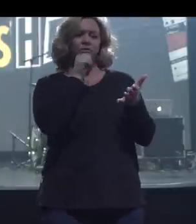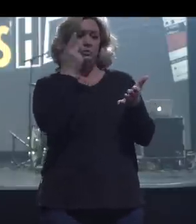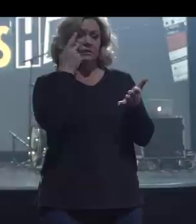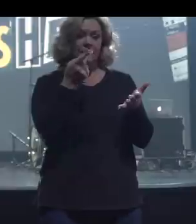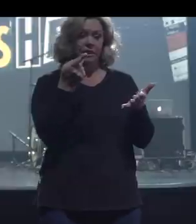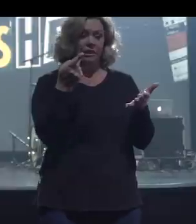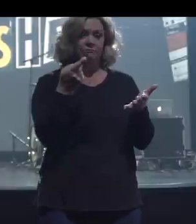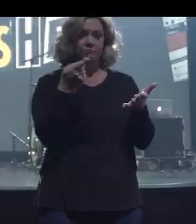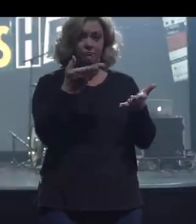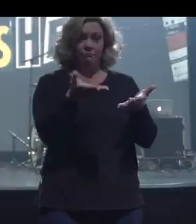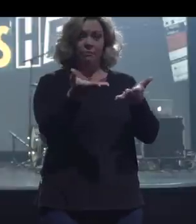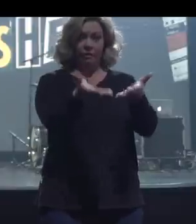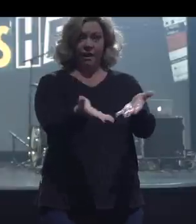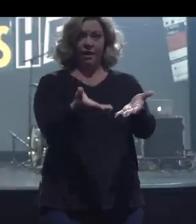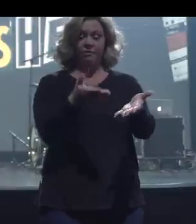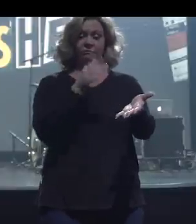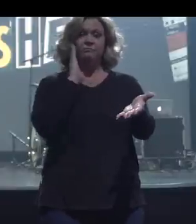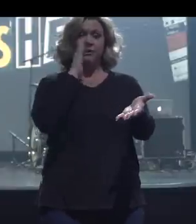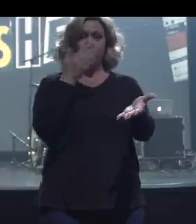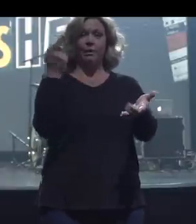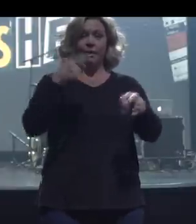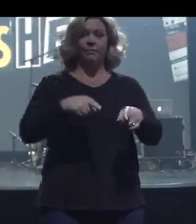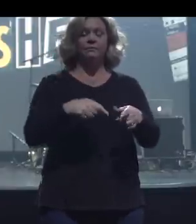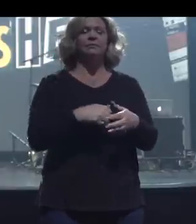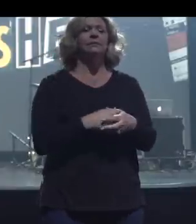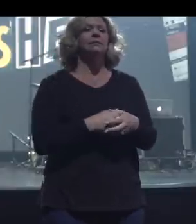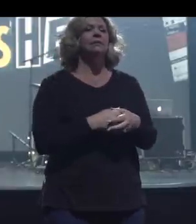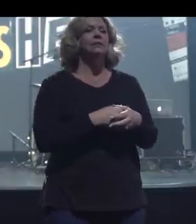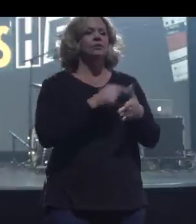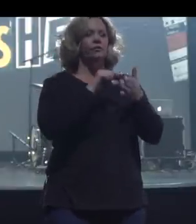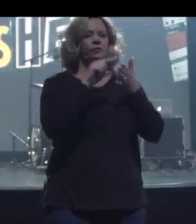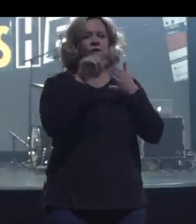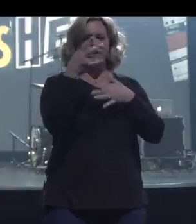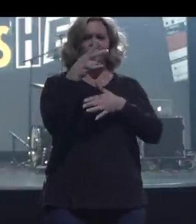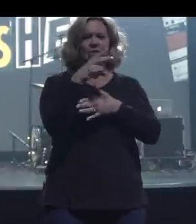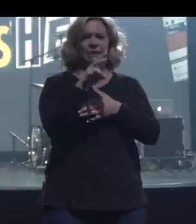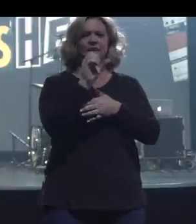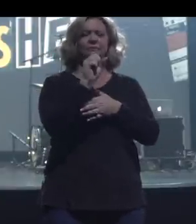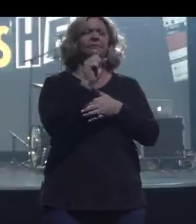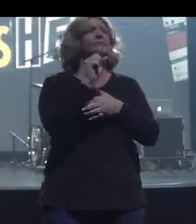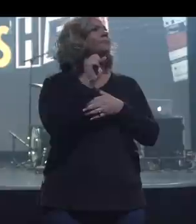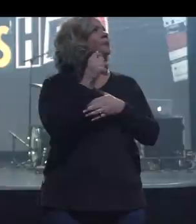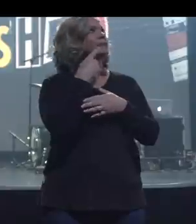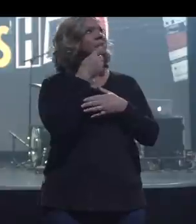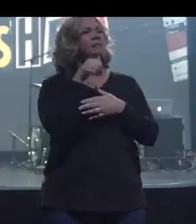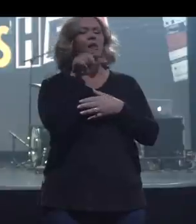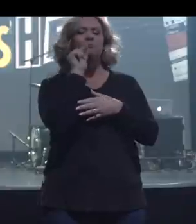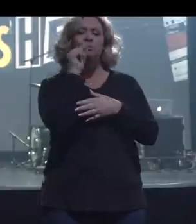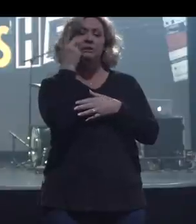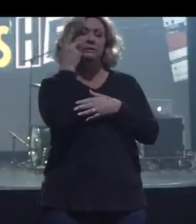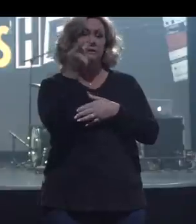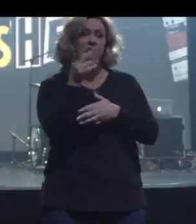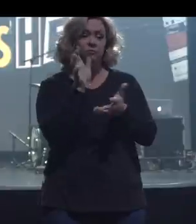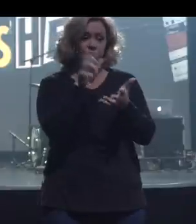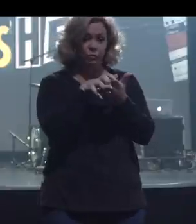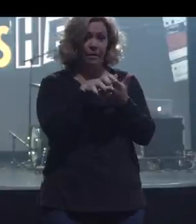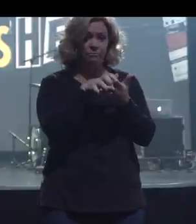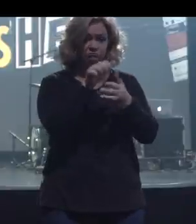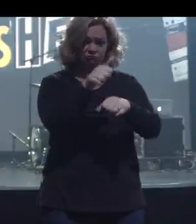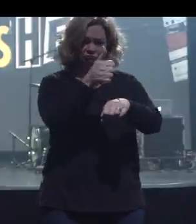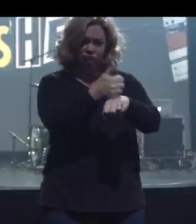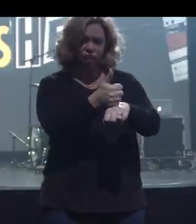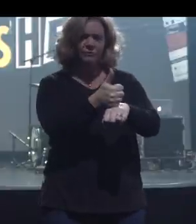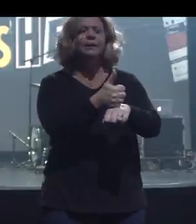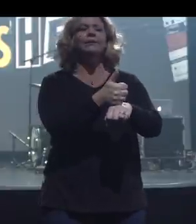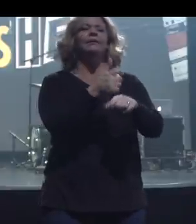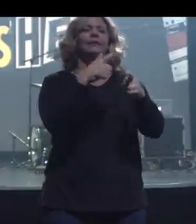coming. So here's what Solomon says, chapter 1, starting in verse 17. He says this, if a bird sees a trap being set, it knows